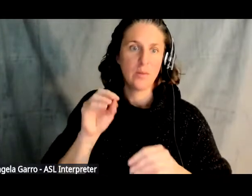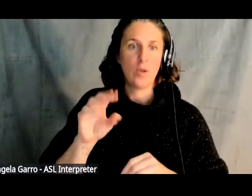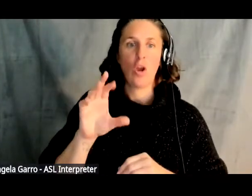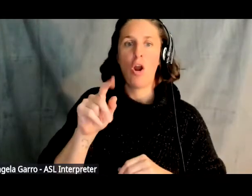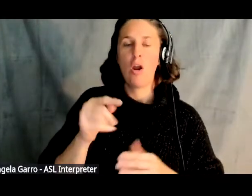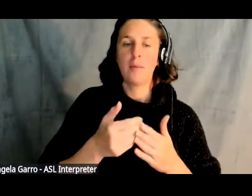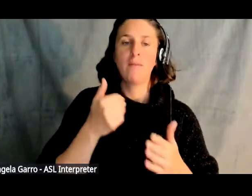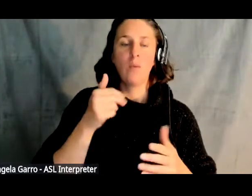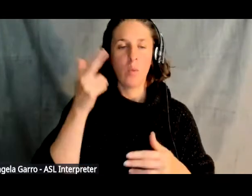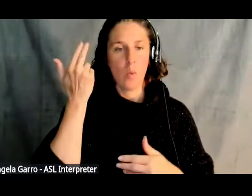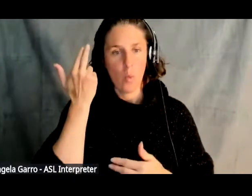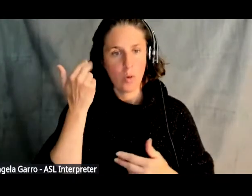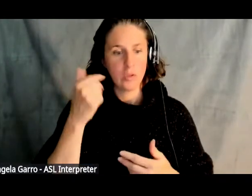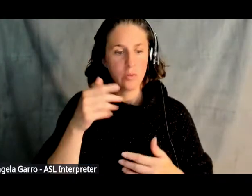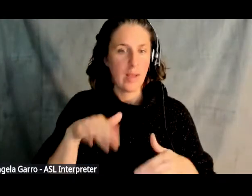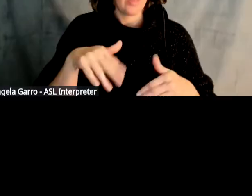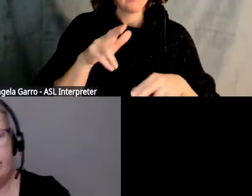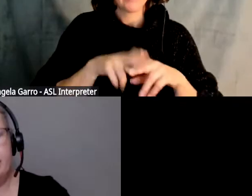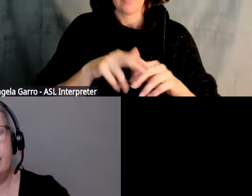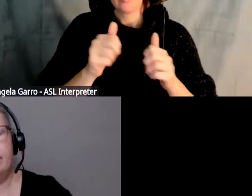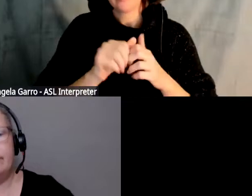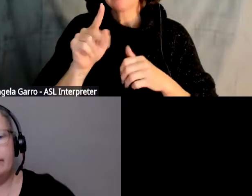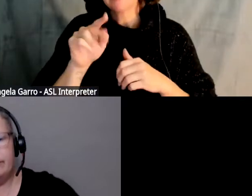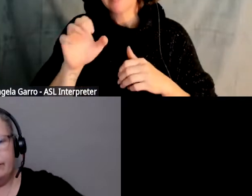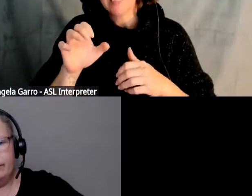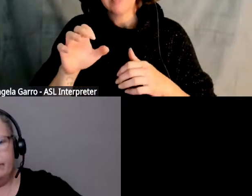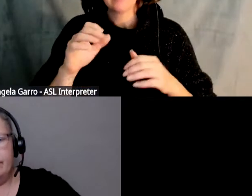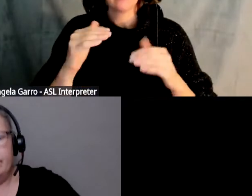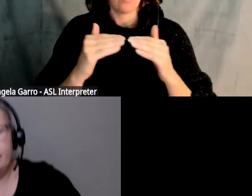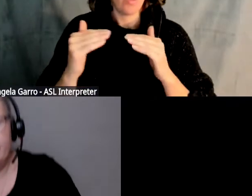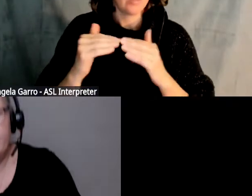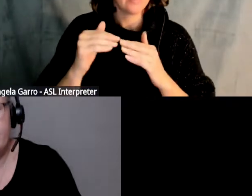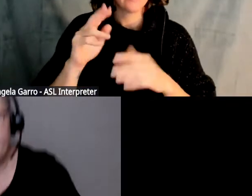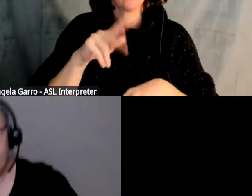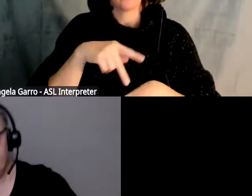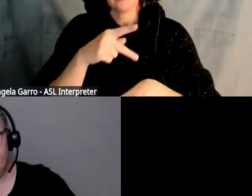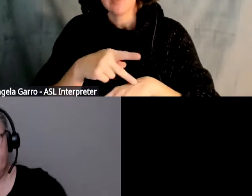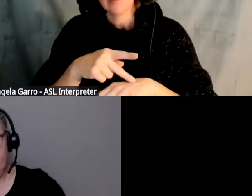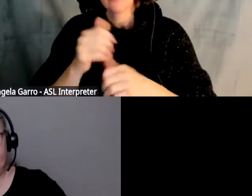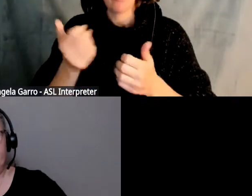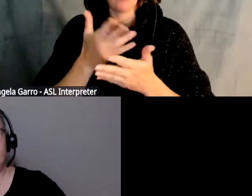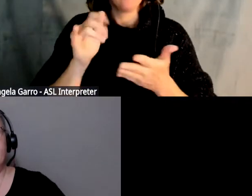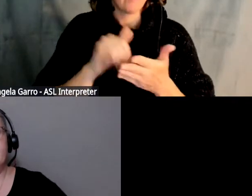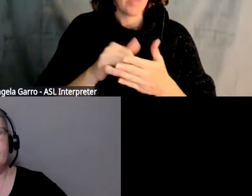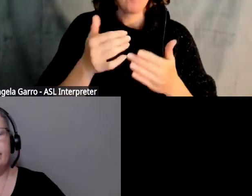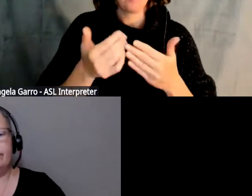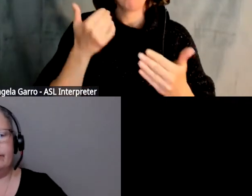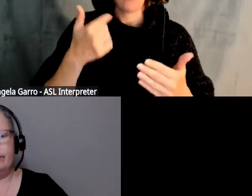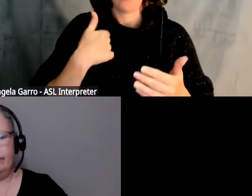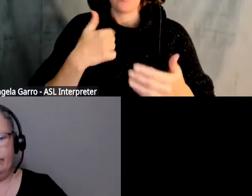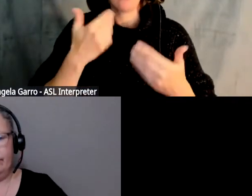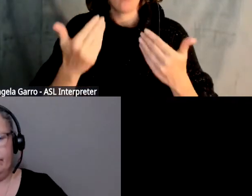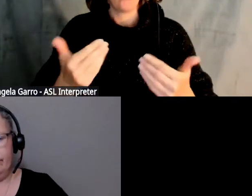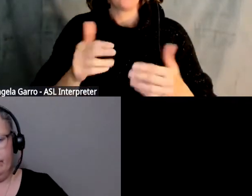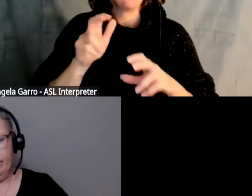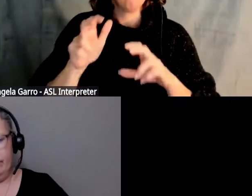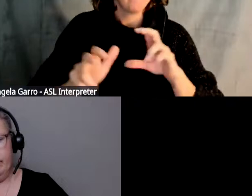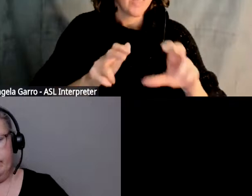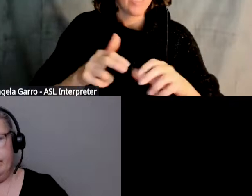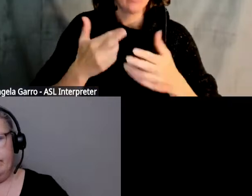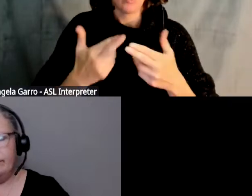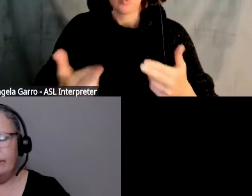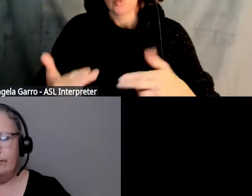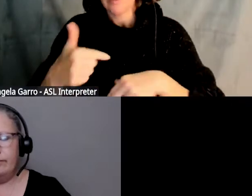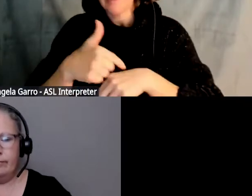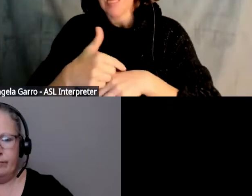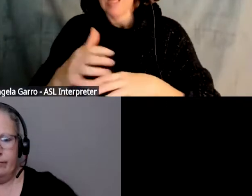the CTE colleagues and community college and principals and all of that. But before I go and invest the resources and time to do that